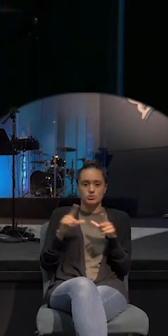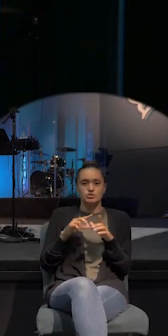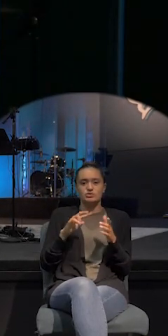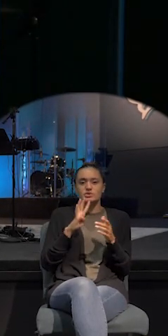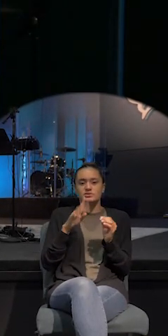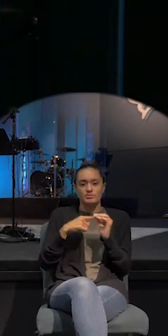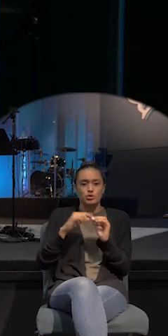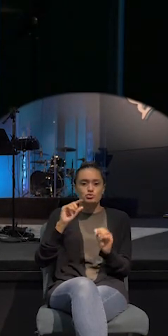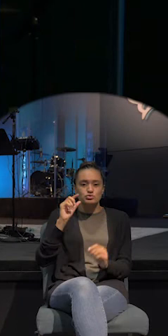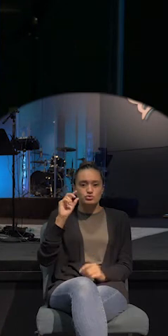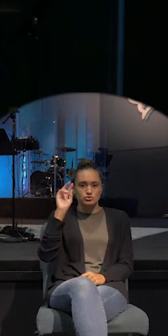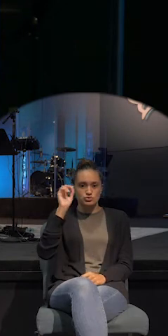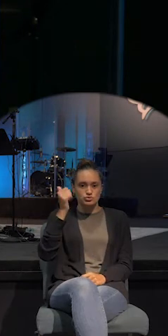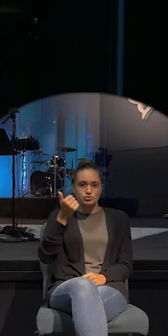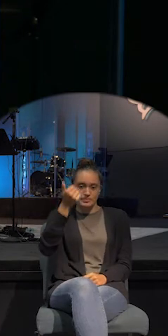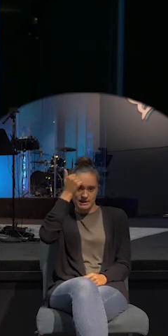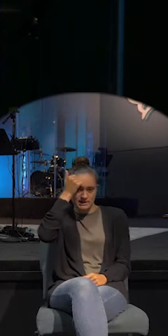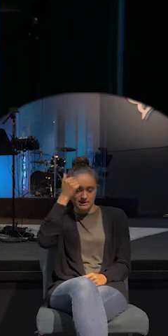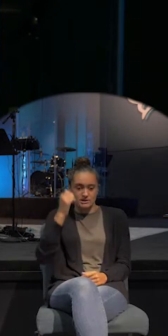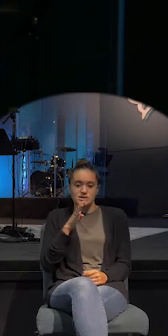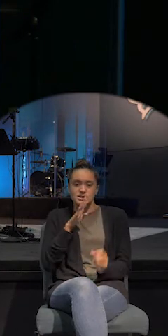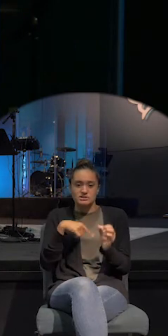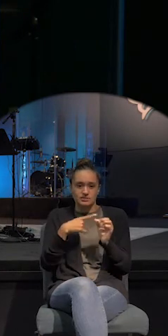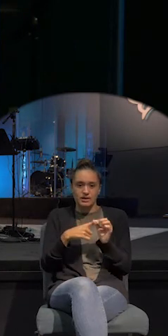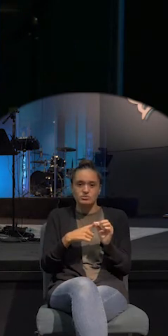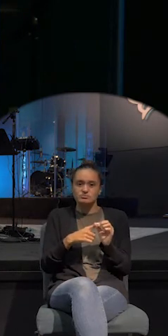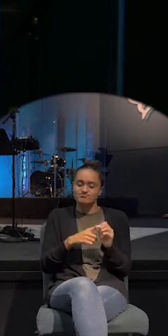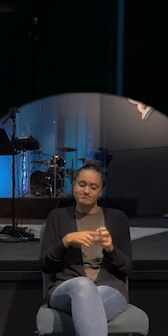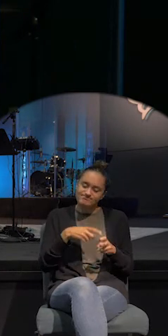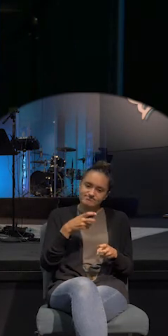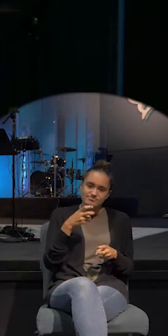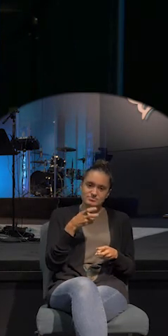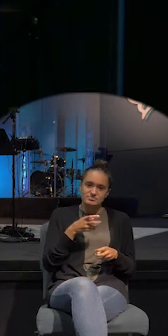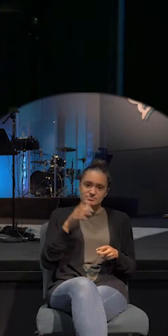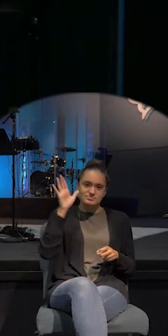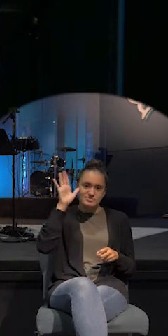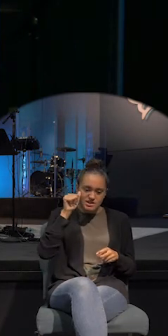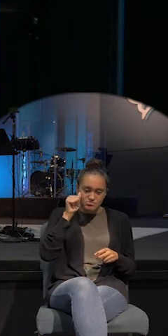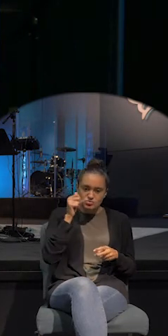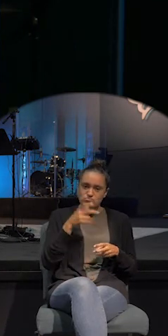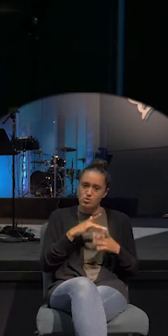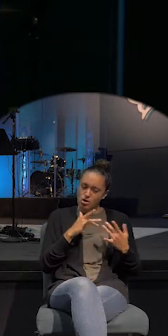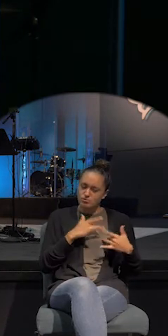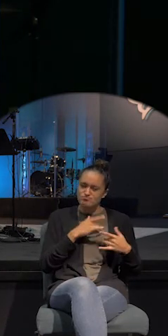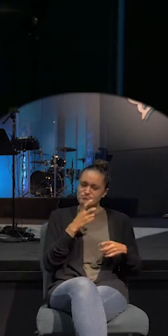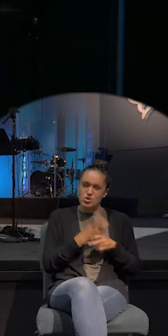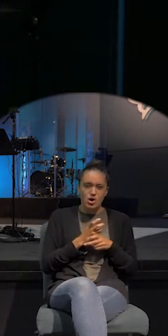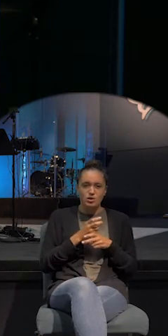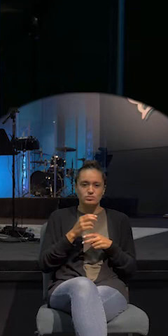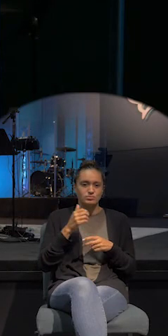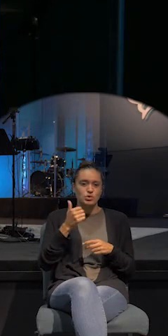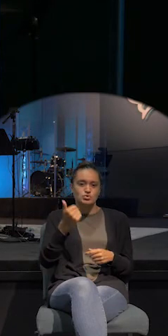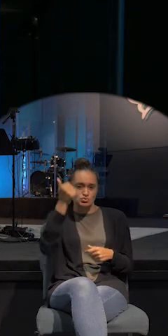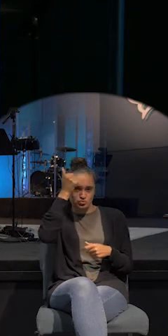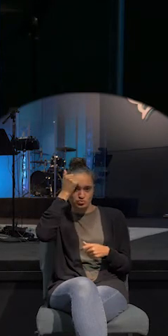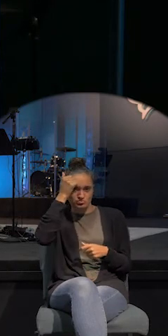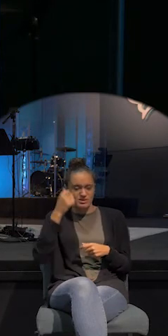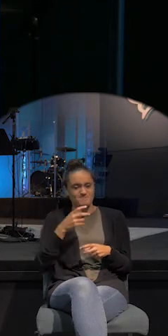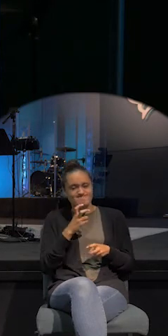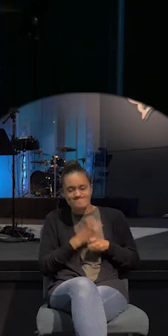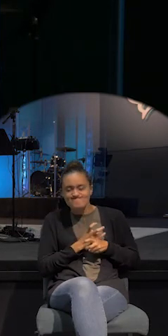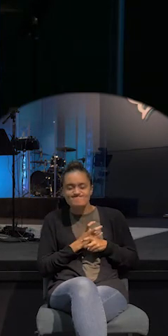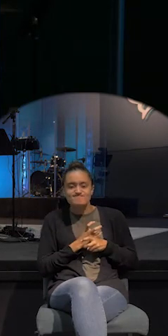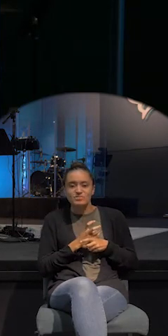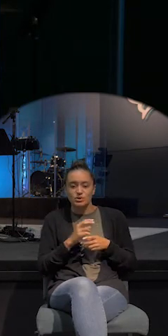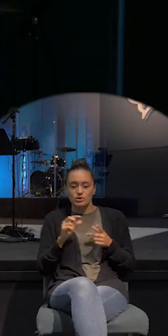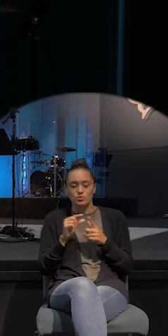stupidity. It speaks of callousness and stubbornness, a stupidity, a stupid callousness. The